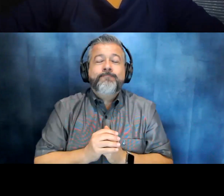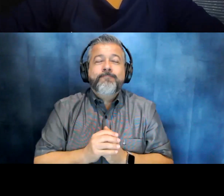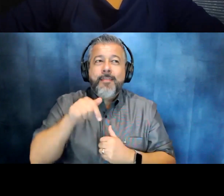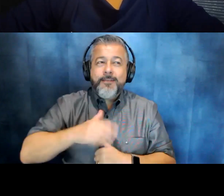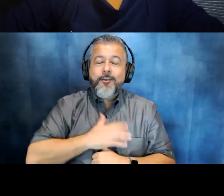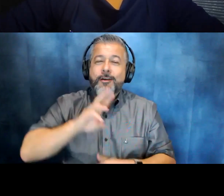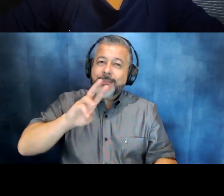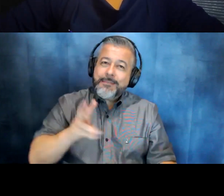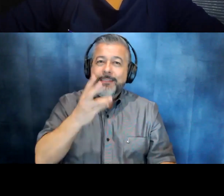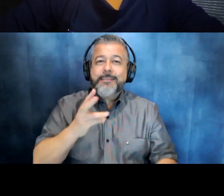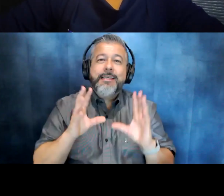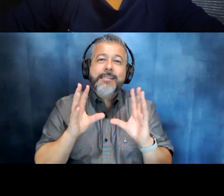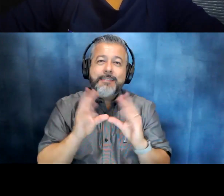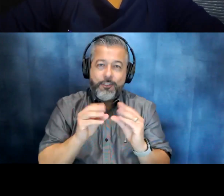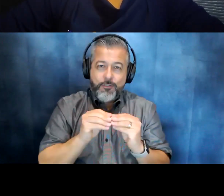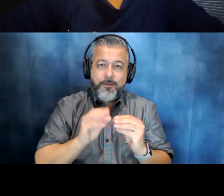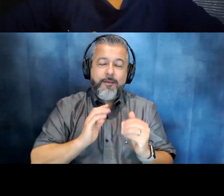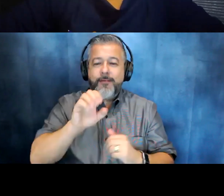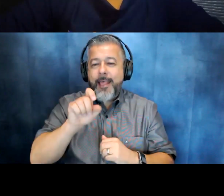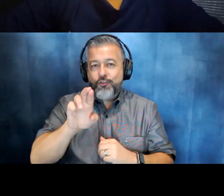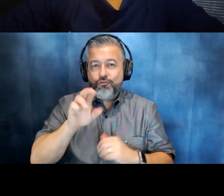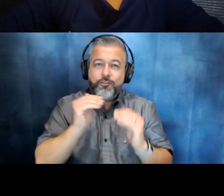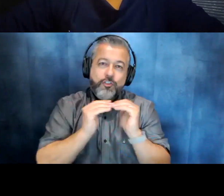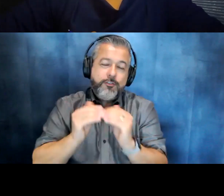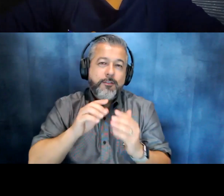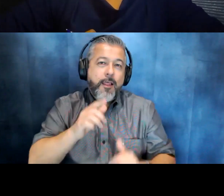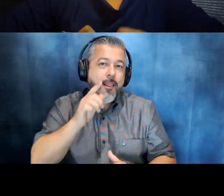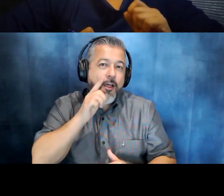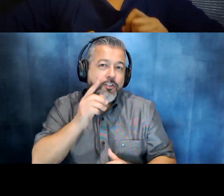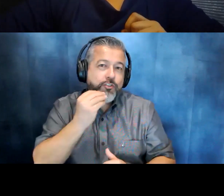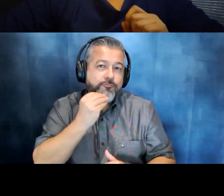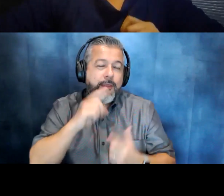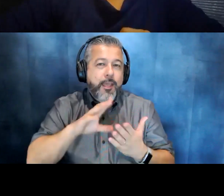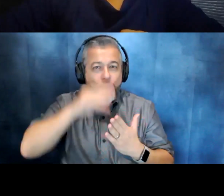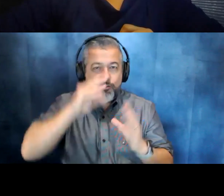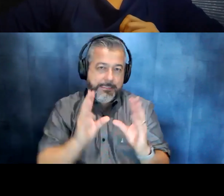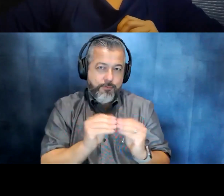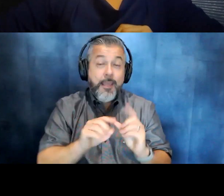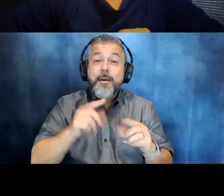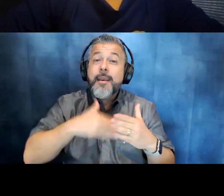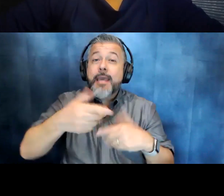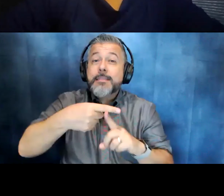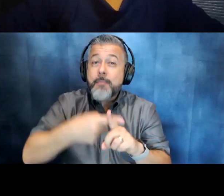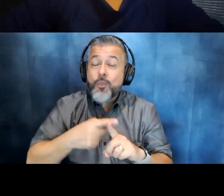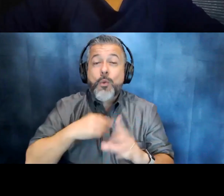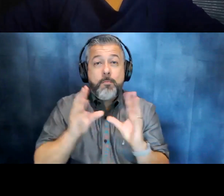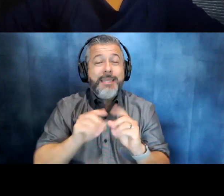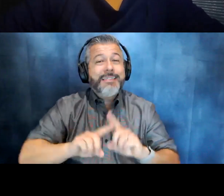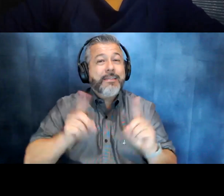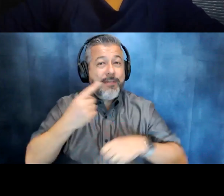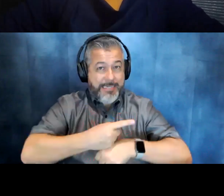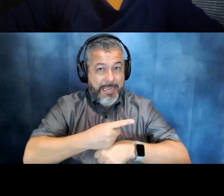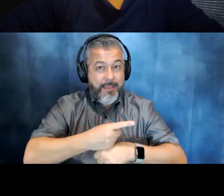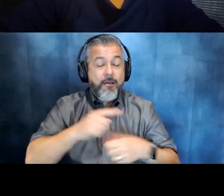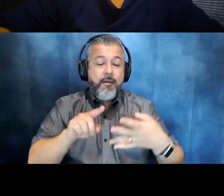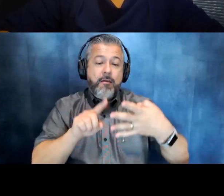the Elder Justice Lunch and Learn series, and we will be meeting next month on a different day. So next month, we'll be meeting on the